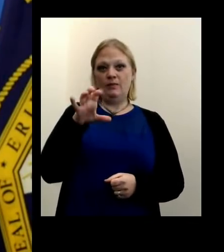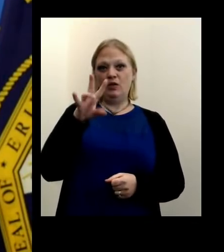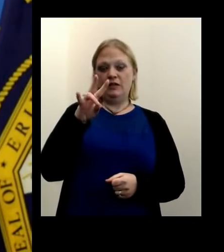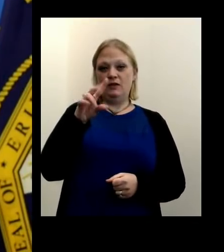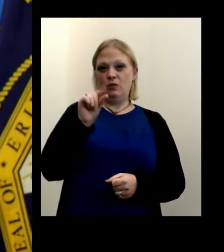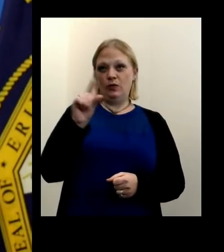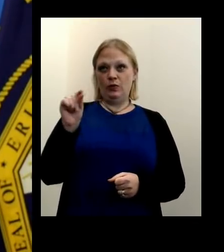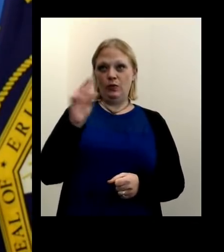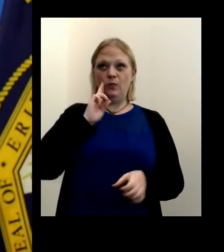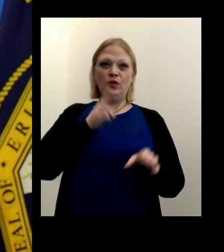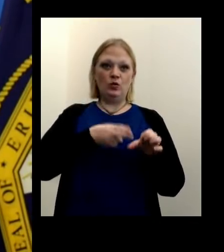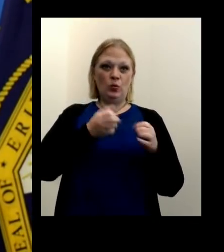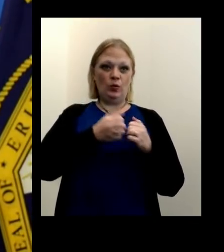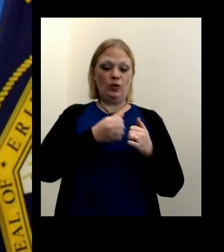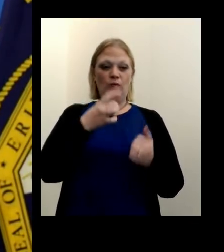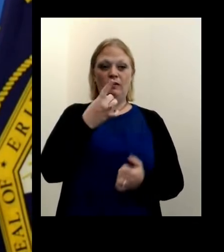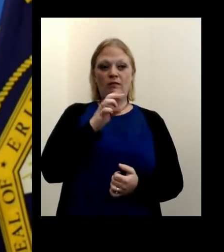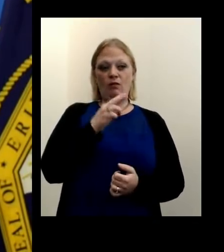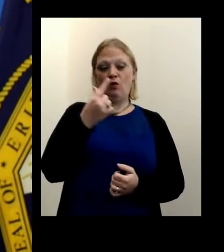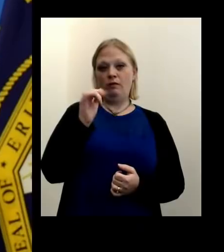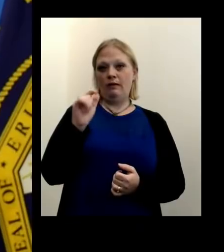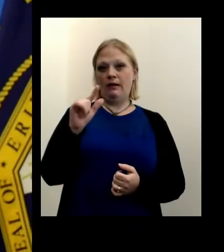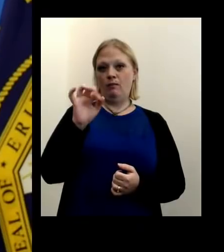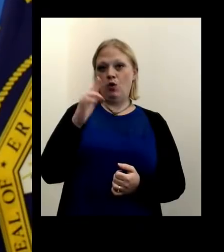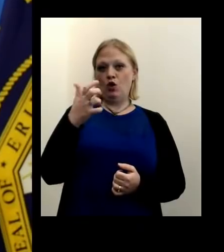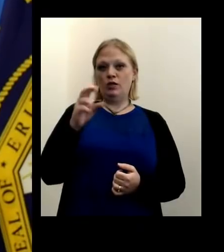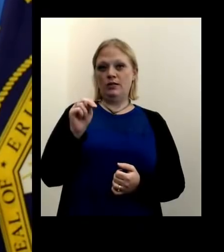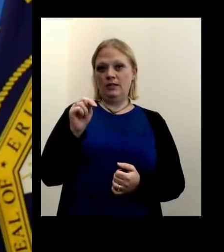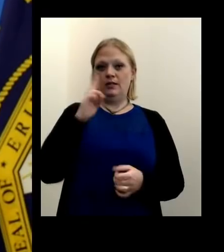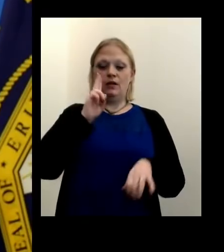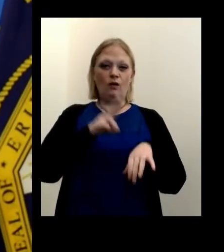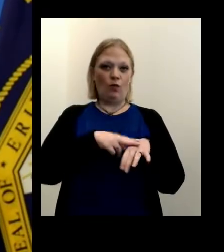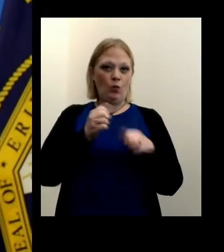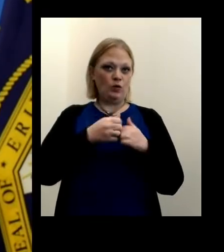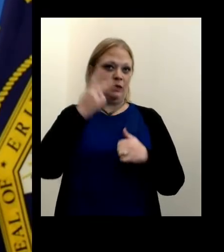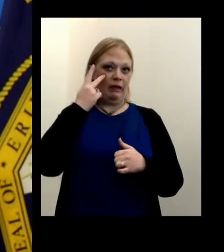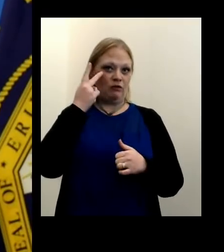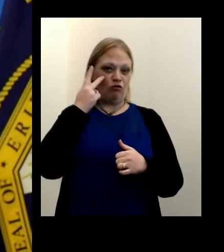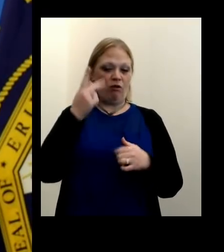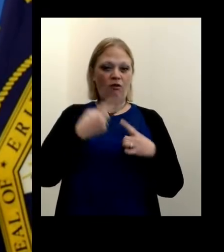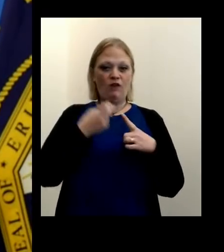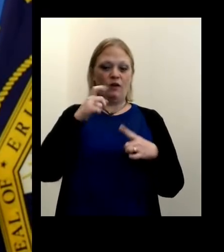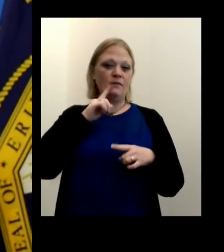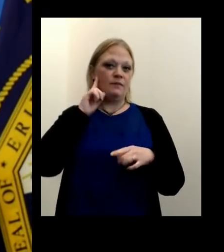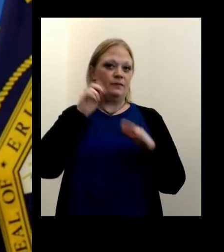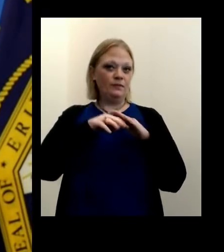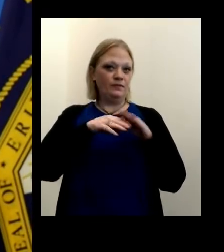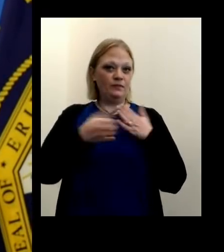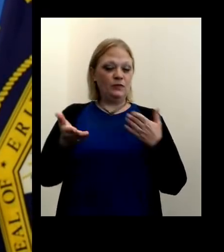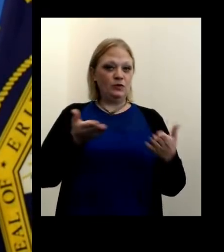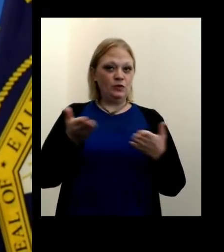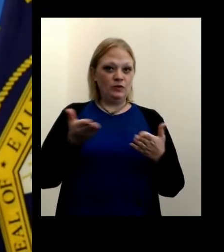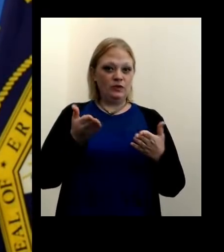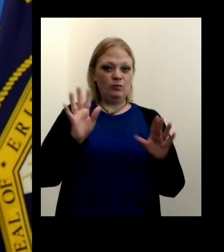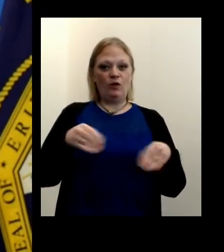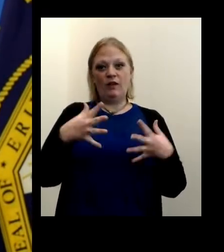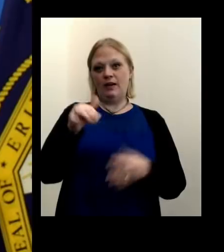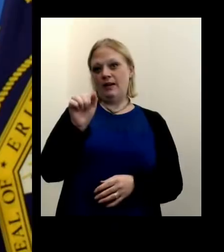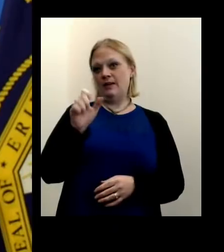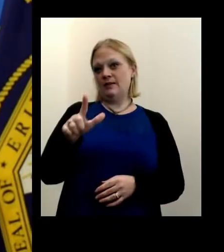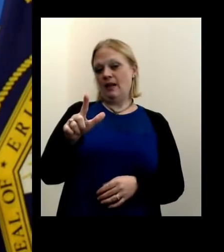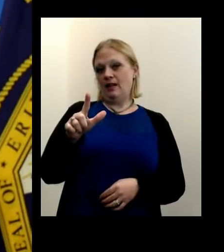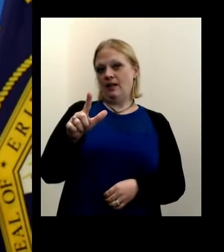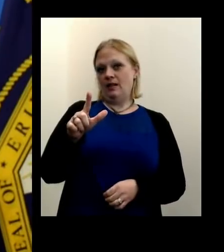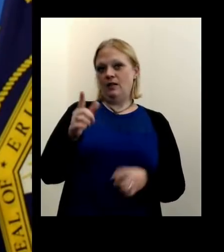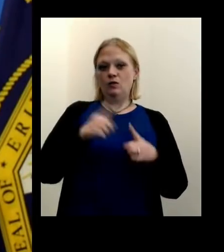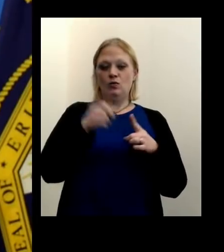be joined by Dr. Gail Burstein in a few minutes. And of course, we're joined by Kendra Schmidt from Deaf Access Services, who's providing the American Sign